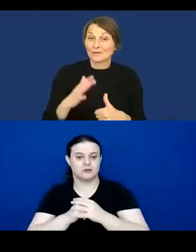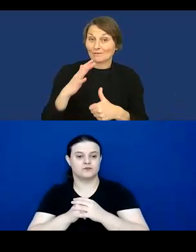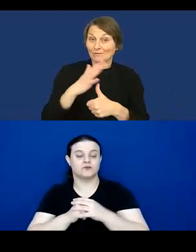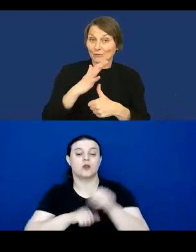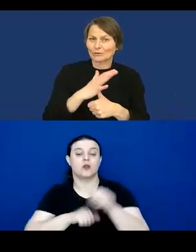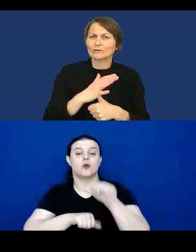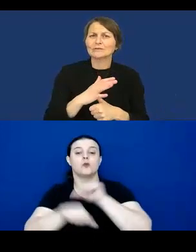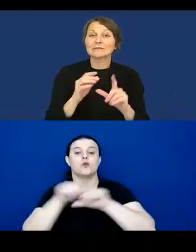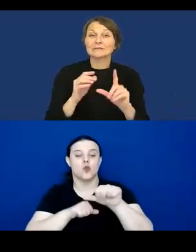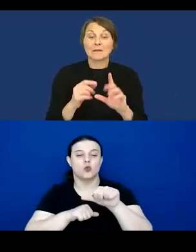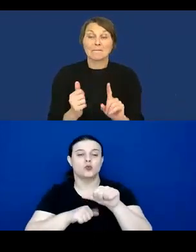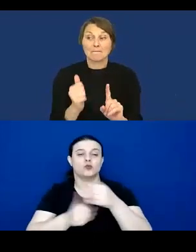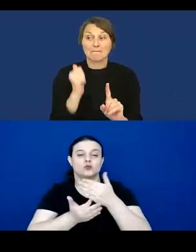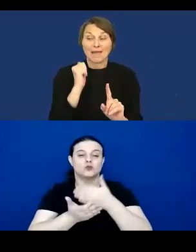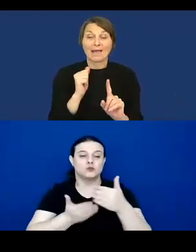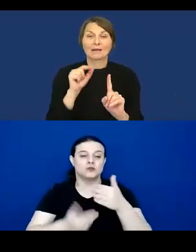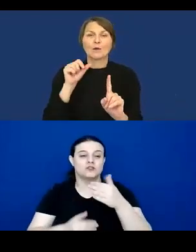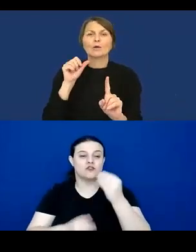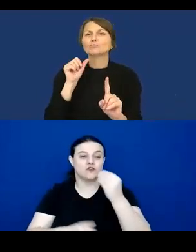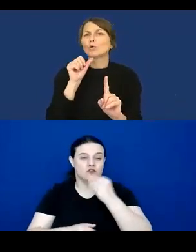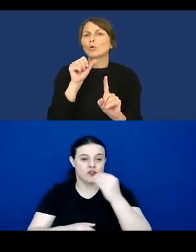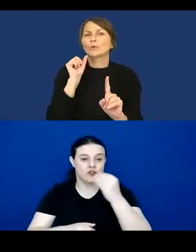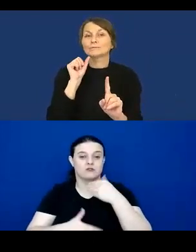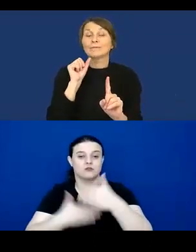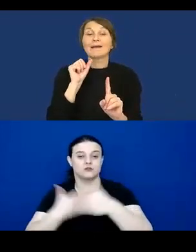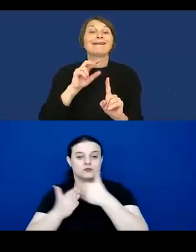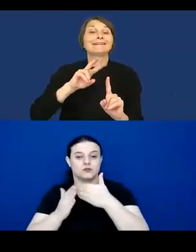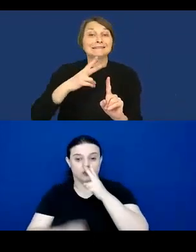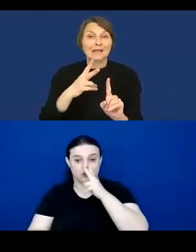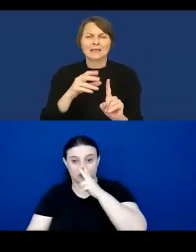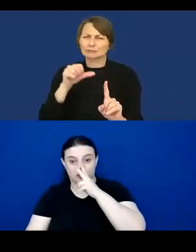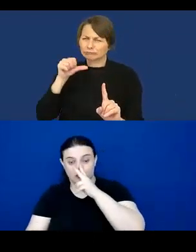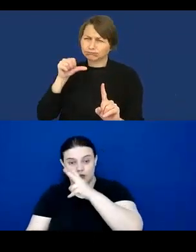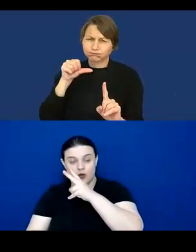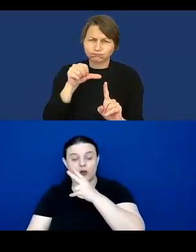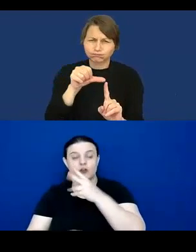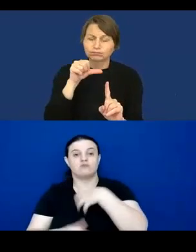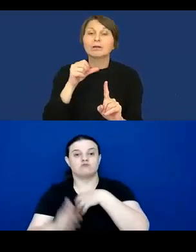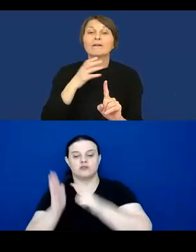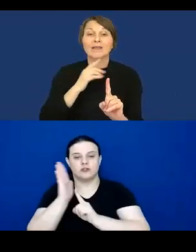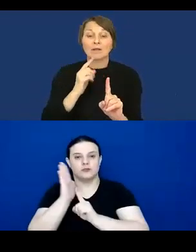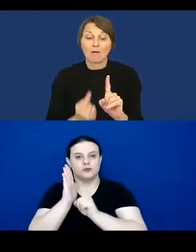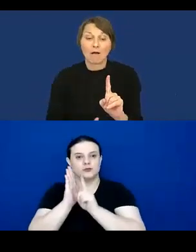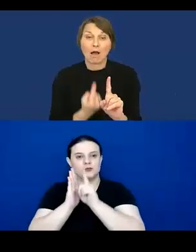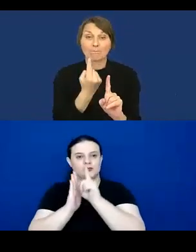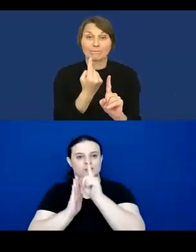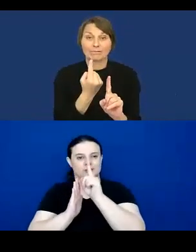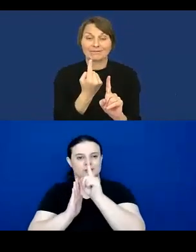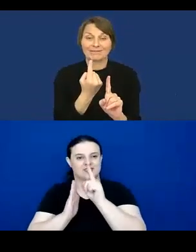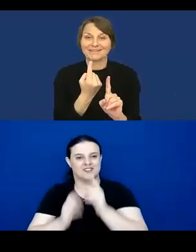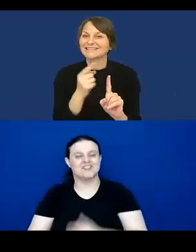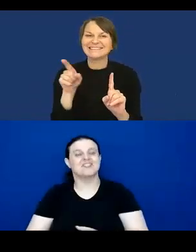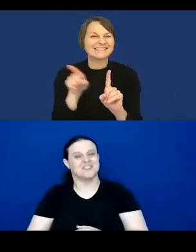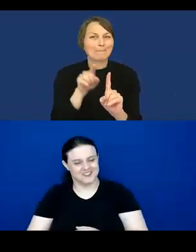weak stimulation followed by a strong one, it is perceived as something moving upwards. So all these